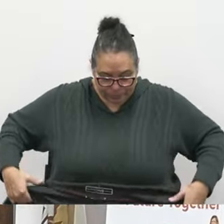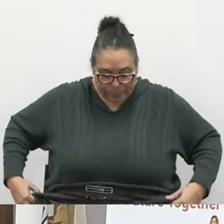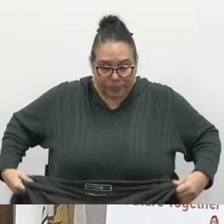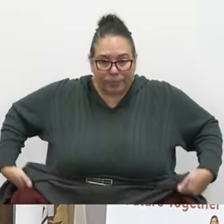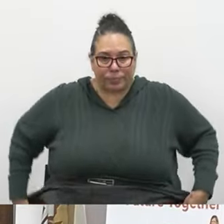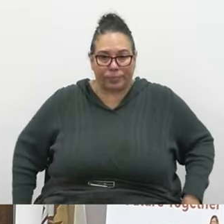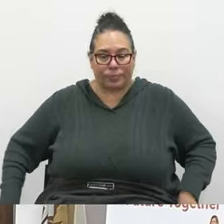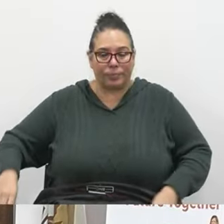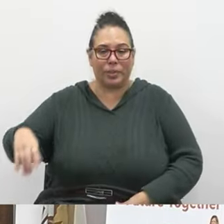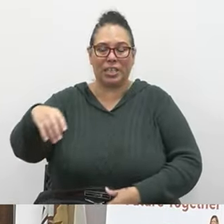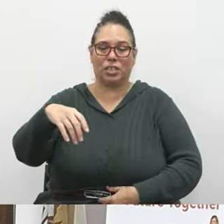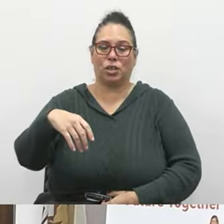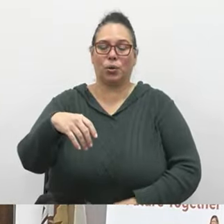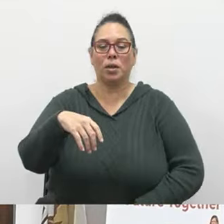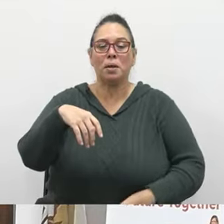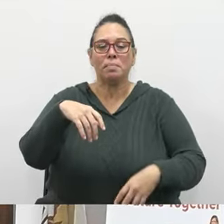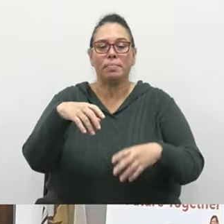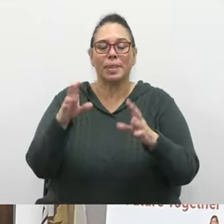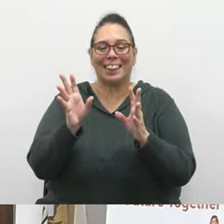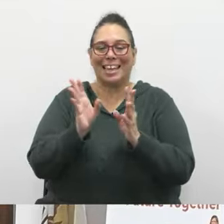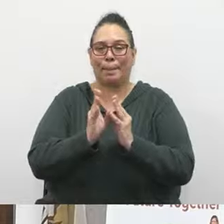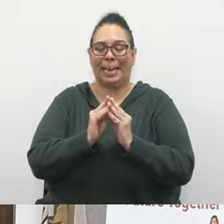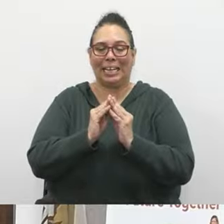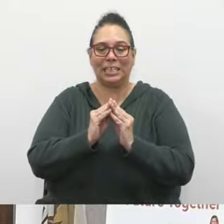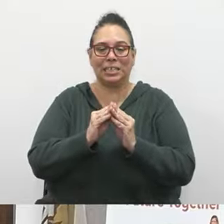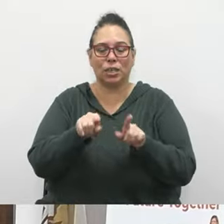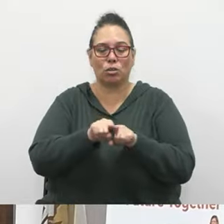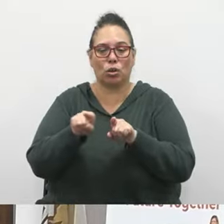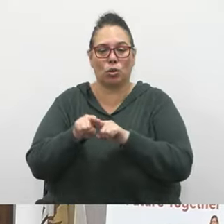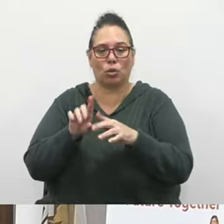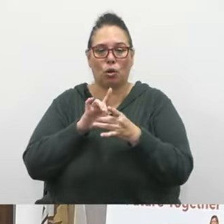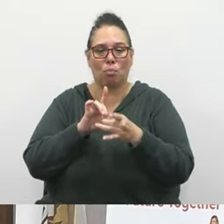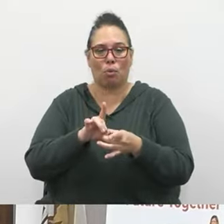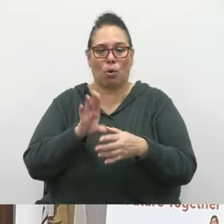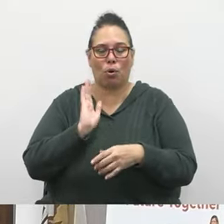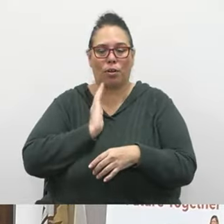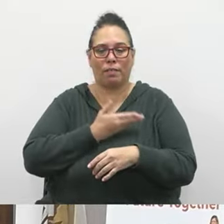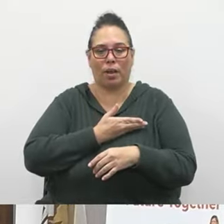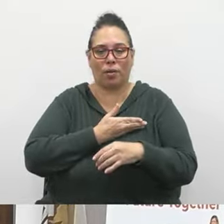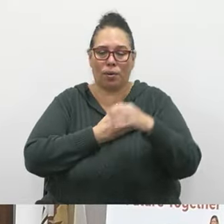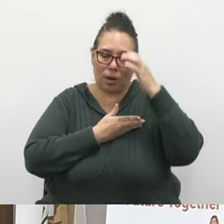committees. And so that's also part of our